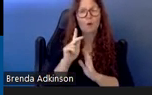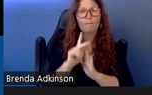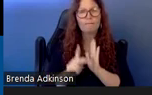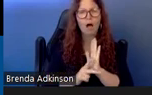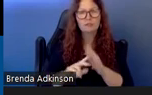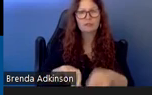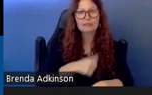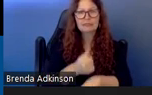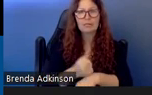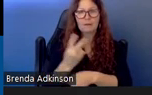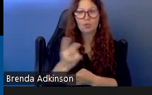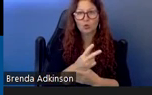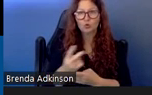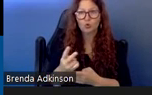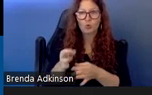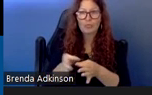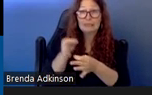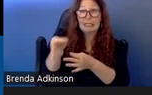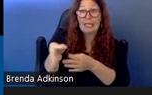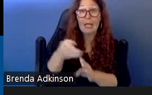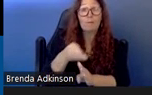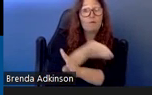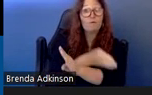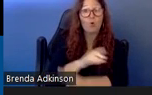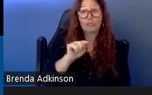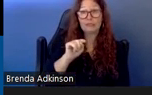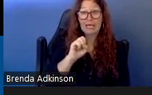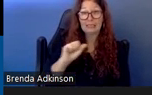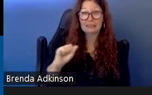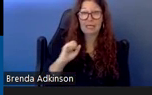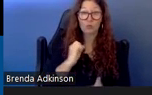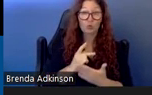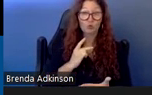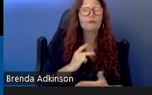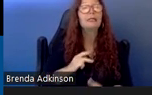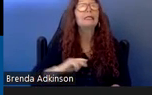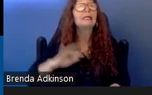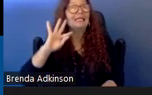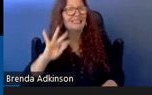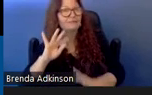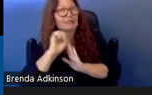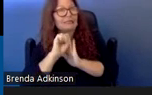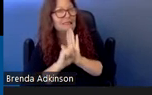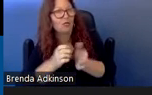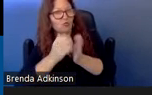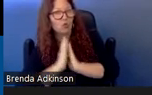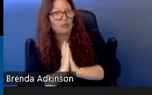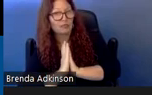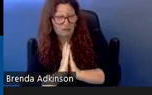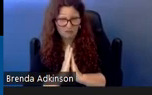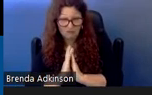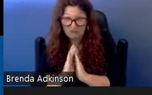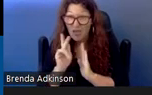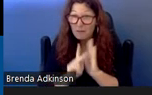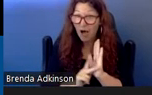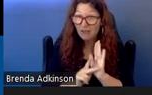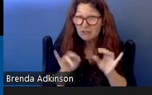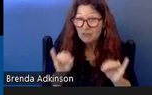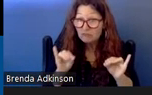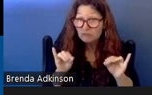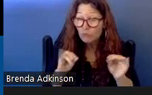delay before TSA would be approved if requested by the state. Is this still the policy? So